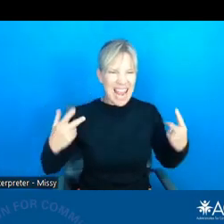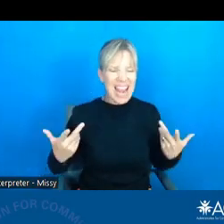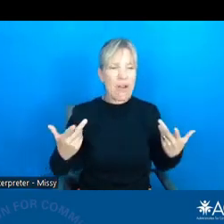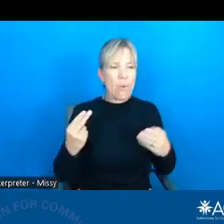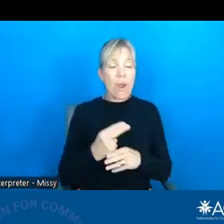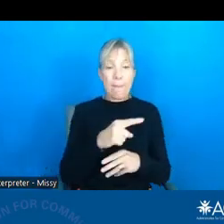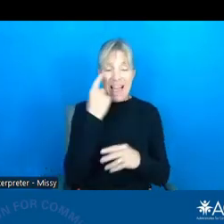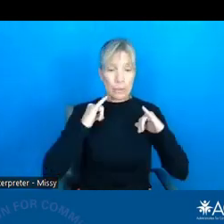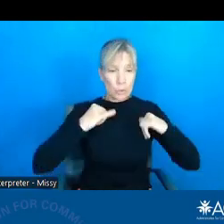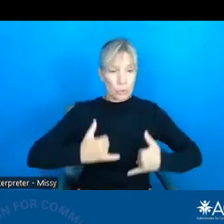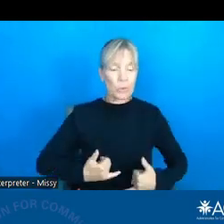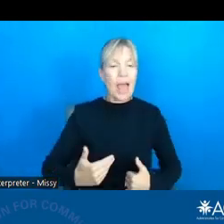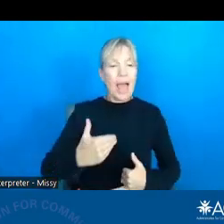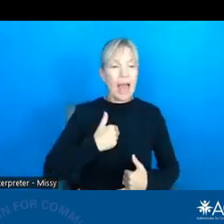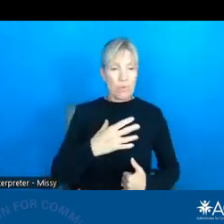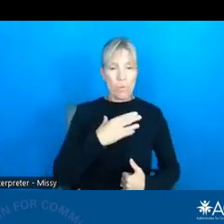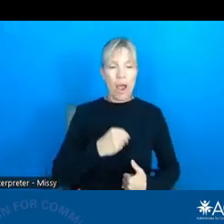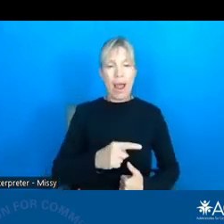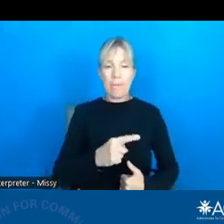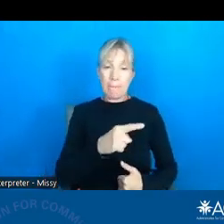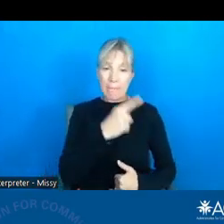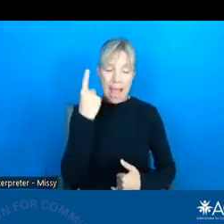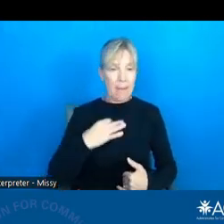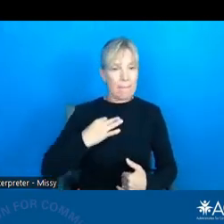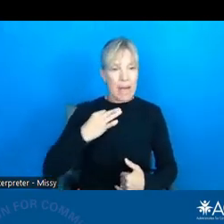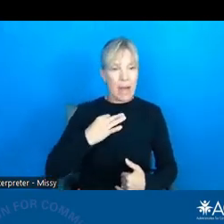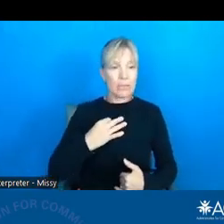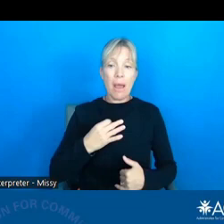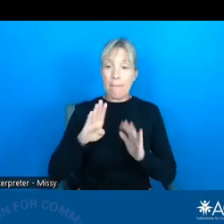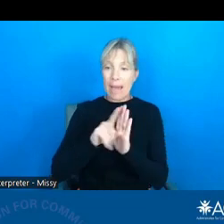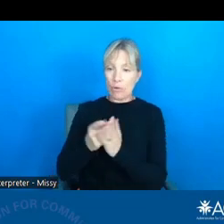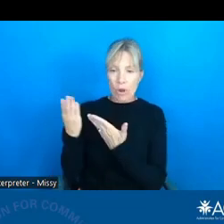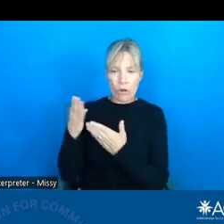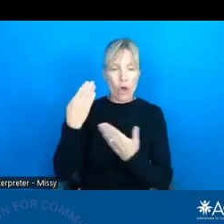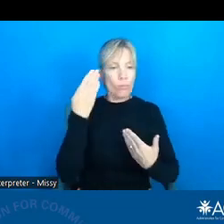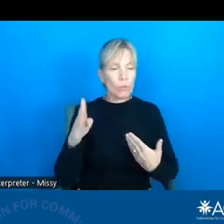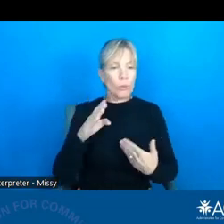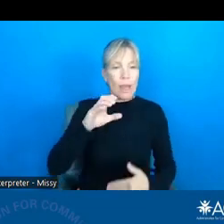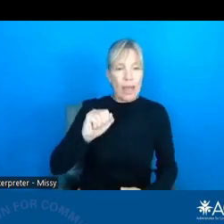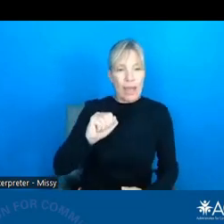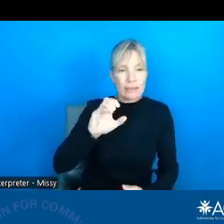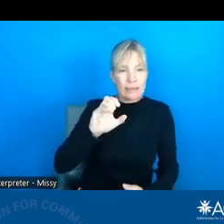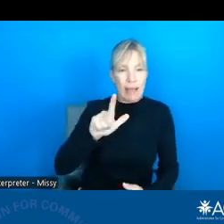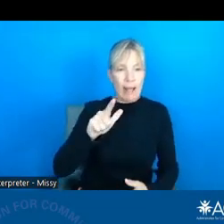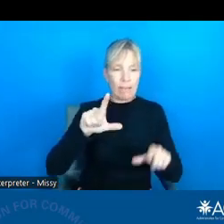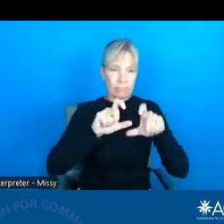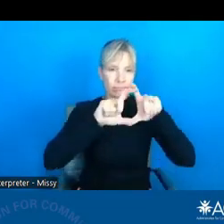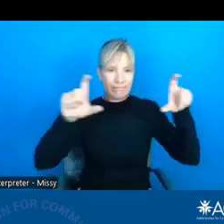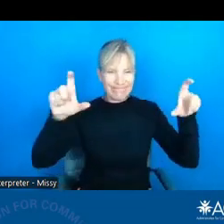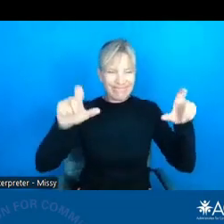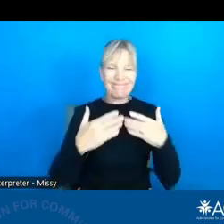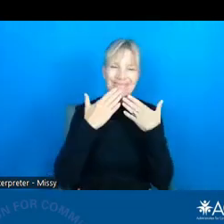black suit and a white and black blouse with a blue background and the ACL logo. So thank